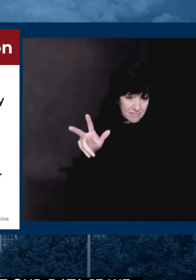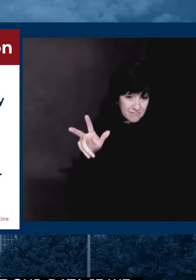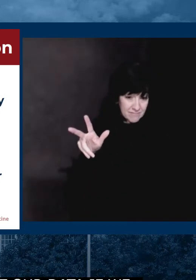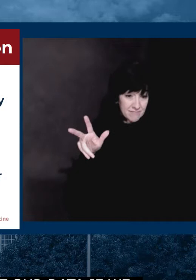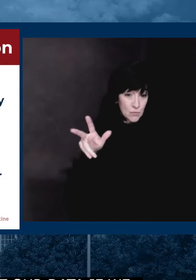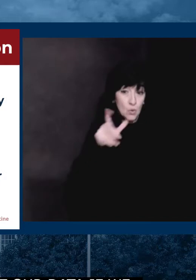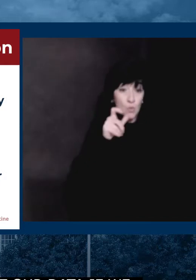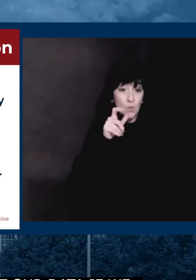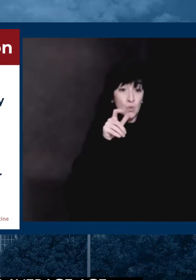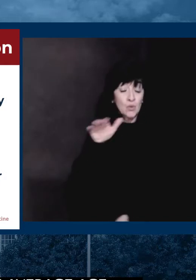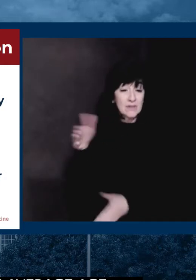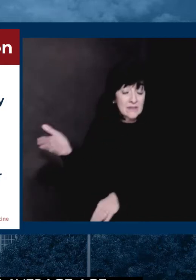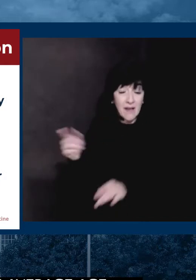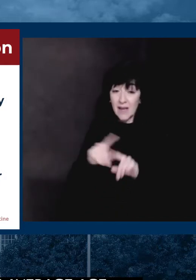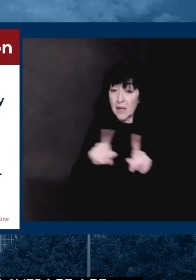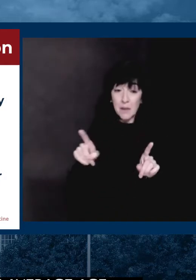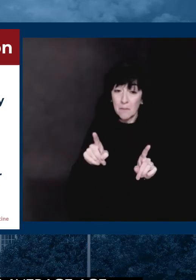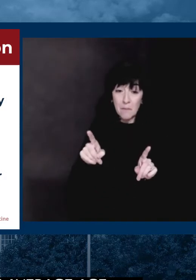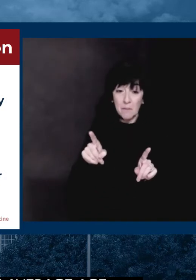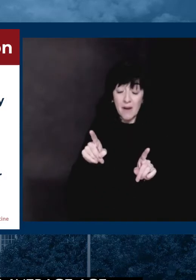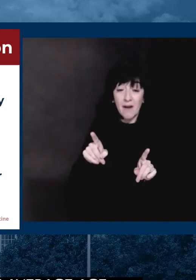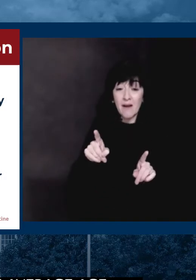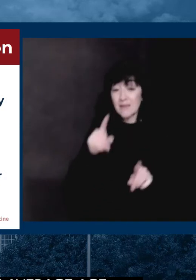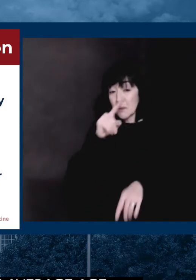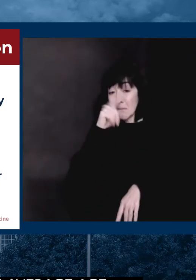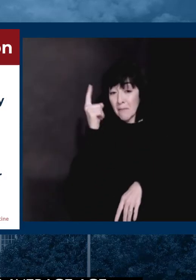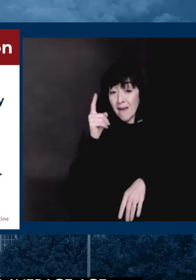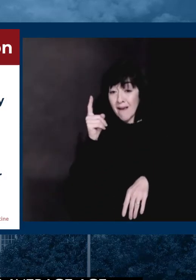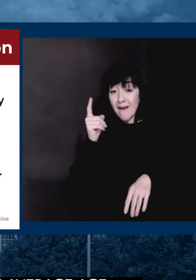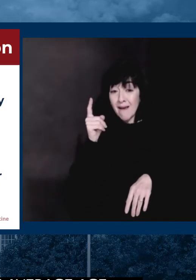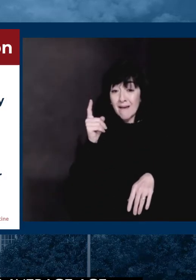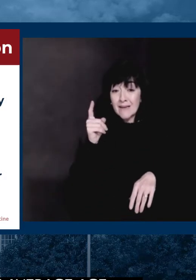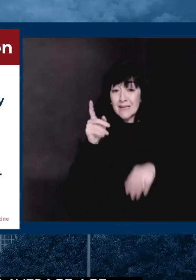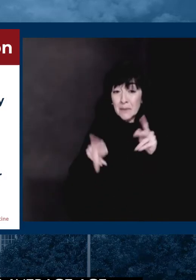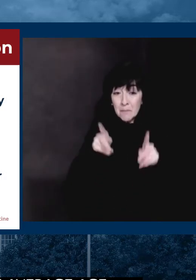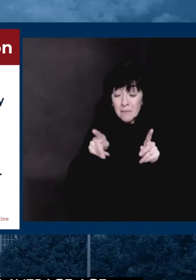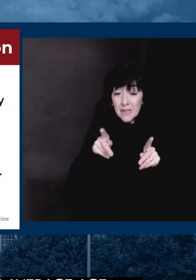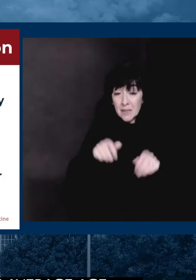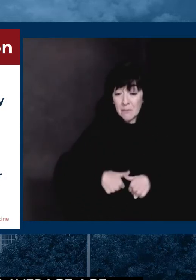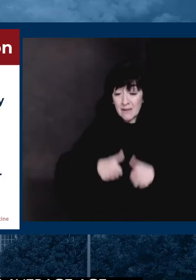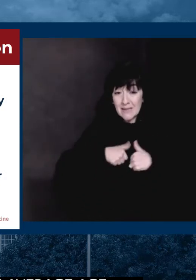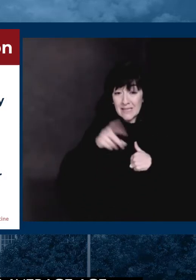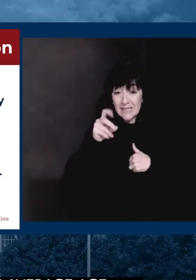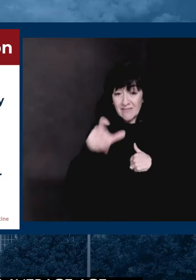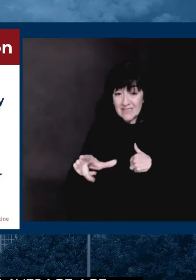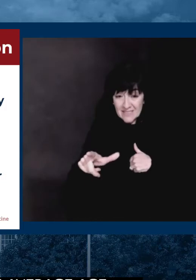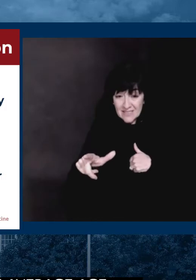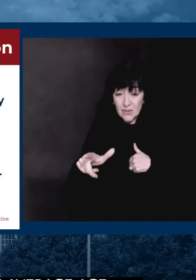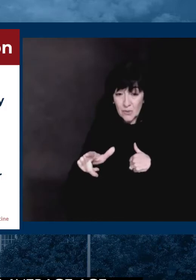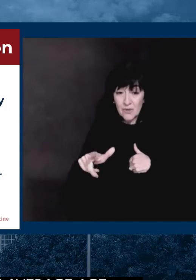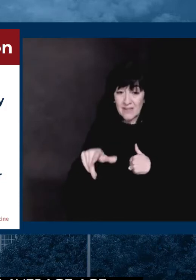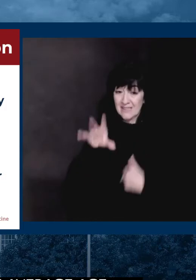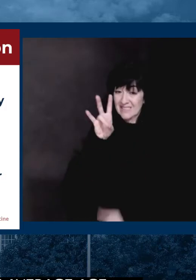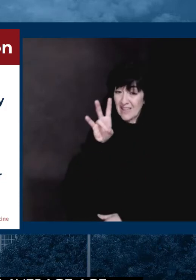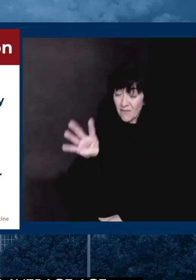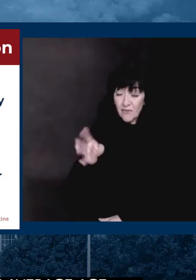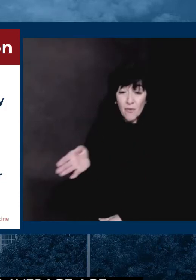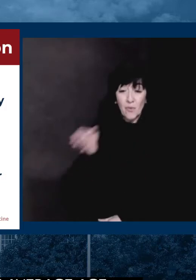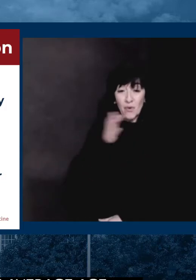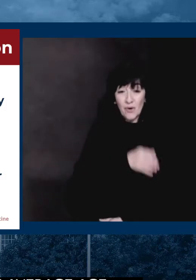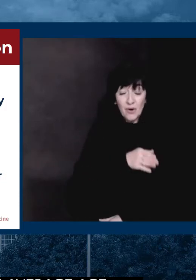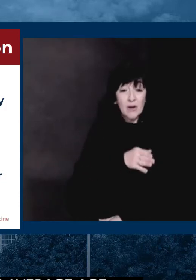Black Delawareans, it was 74, and for Hispanic Delawareans, it was 66. And so we were